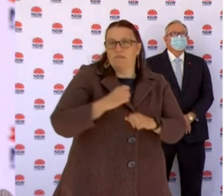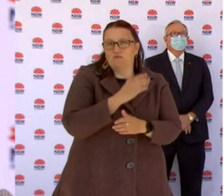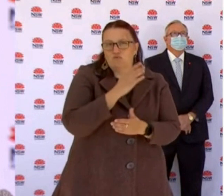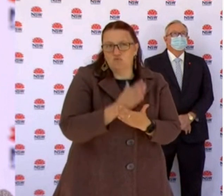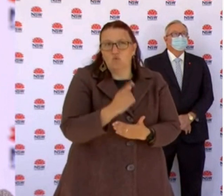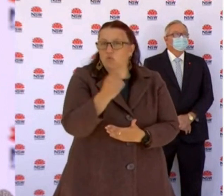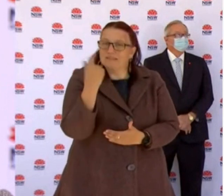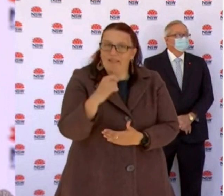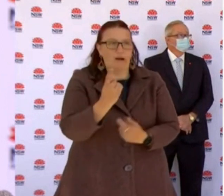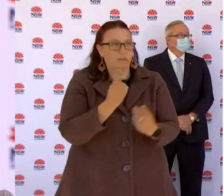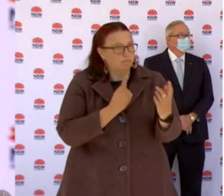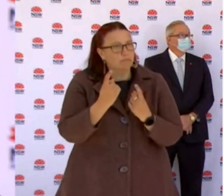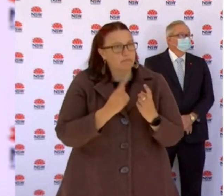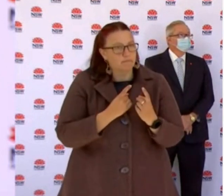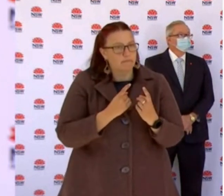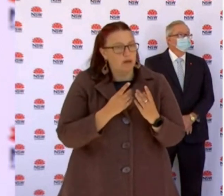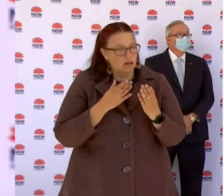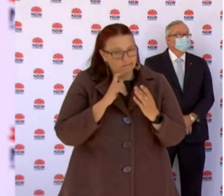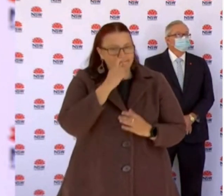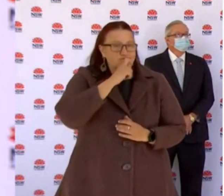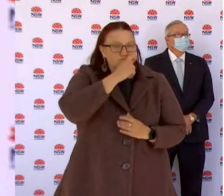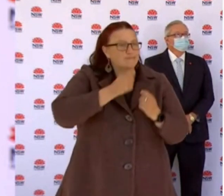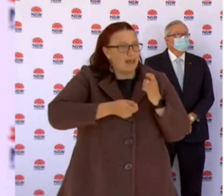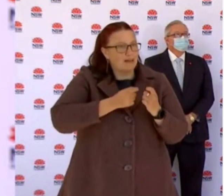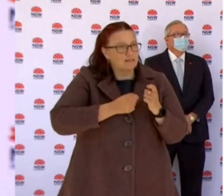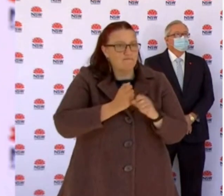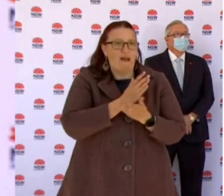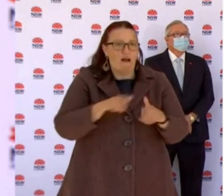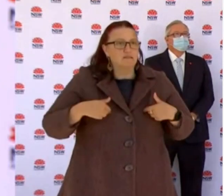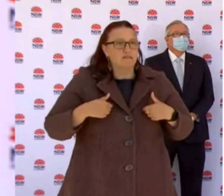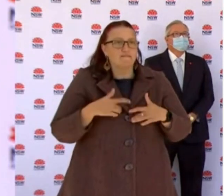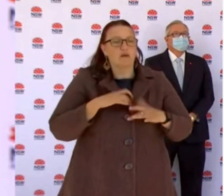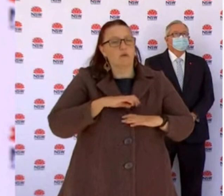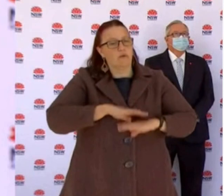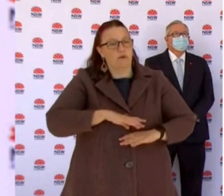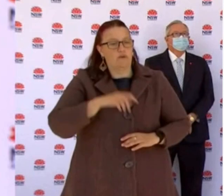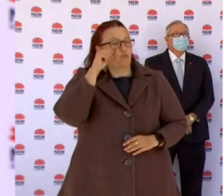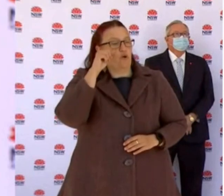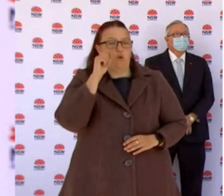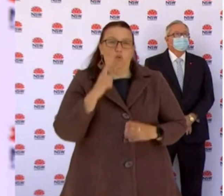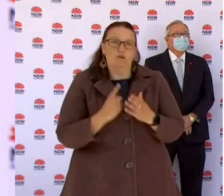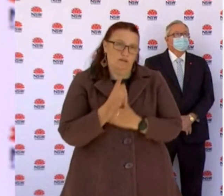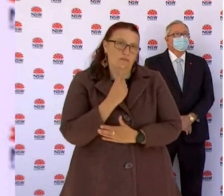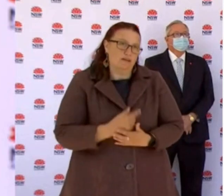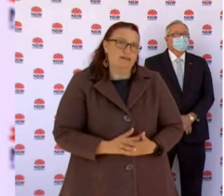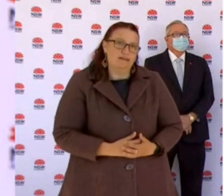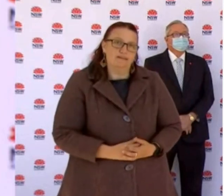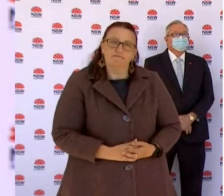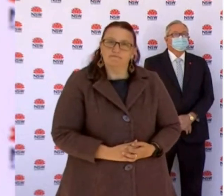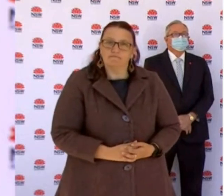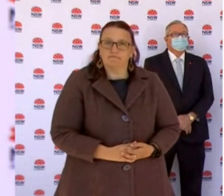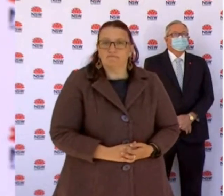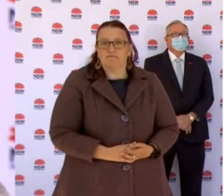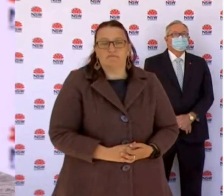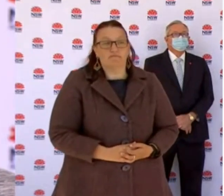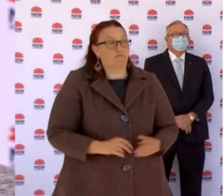is as we want to give the best information to the government to inform our response. We do need that community to continue to come forward for